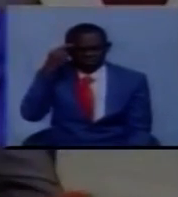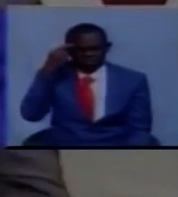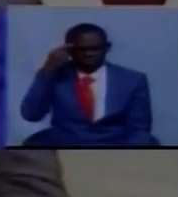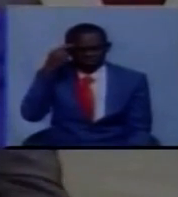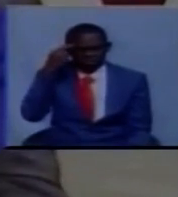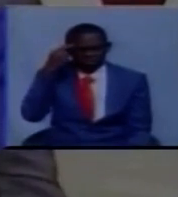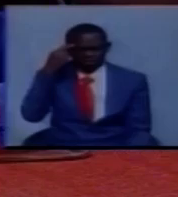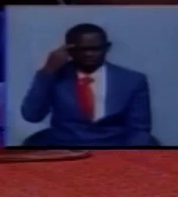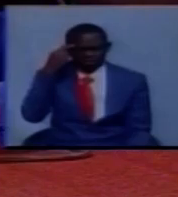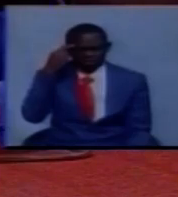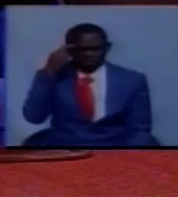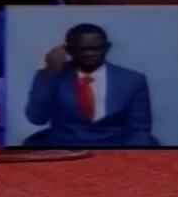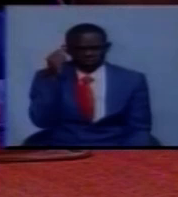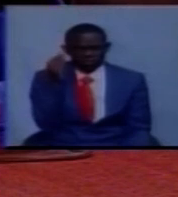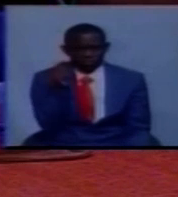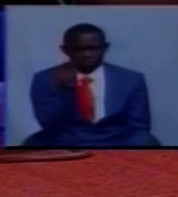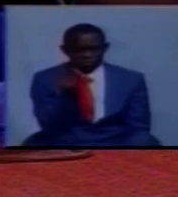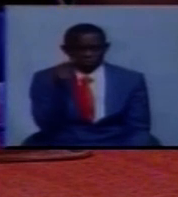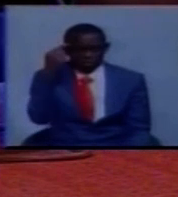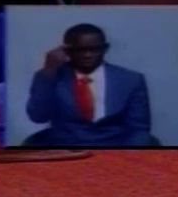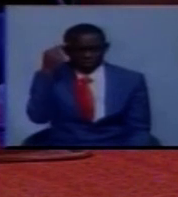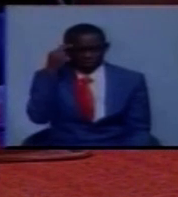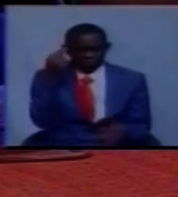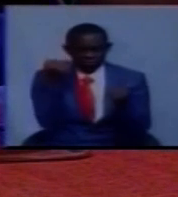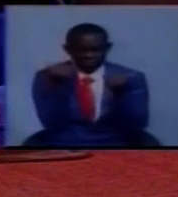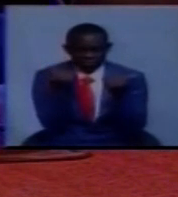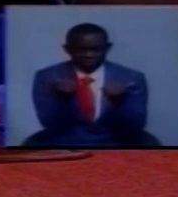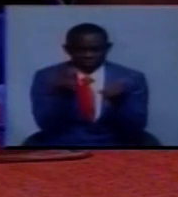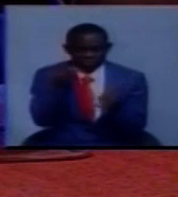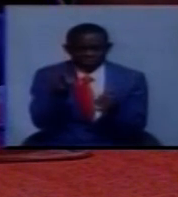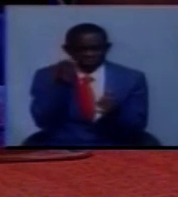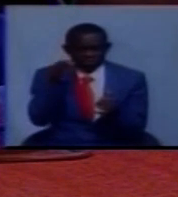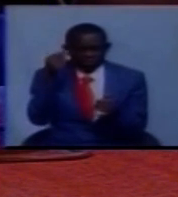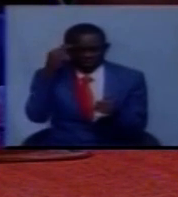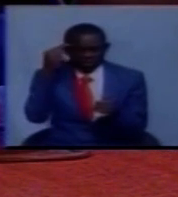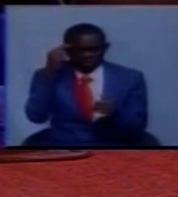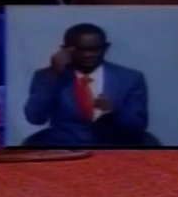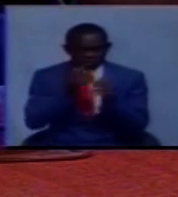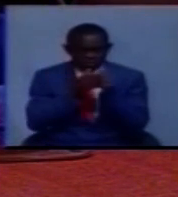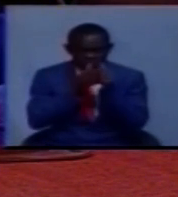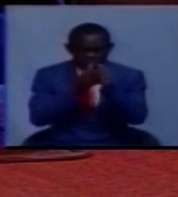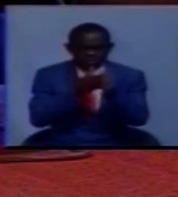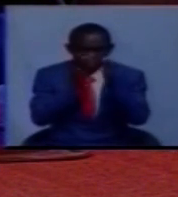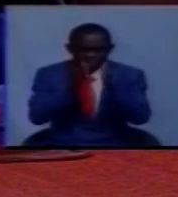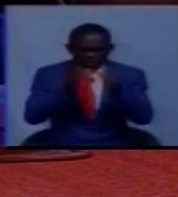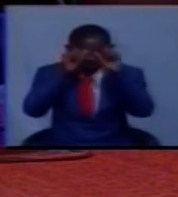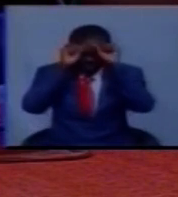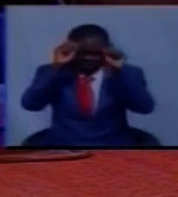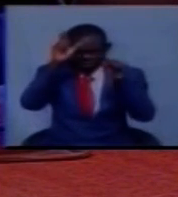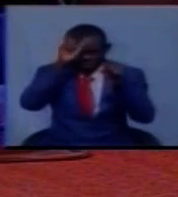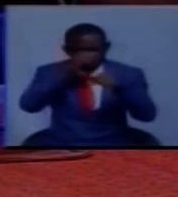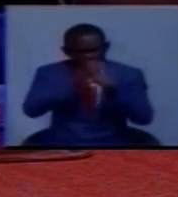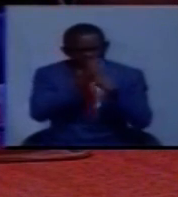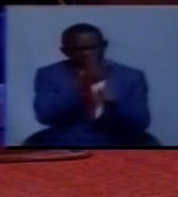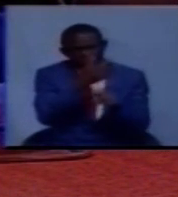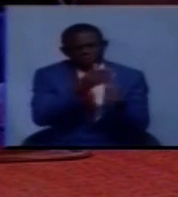at the moment, this is the government of Edgar Jagwa Lungu is cleaning up all these things. So that's why